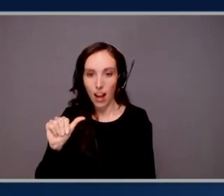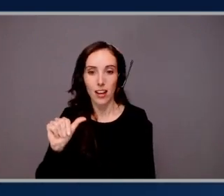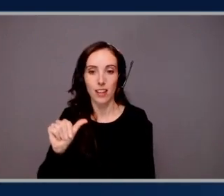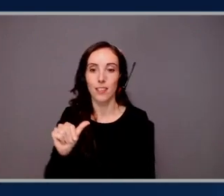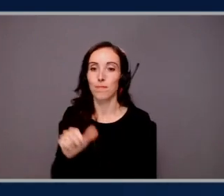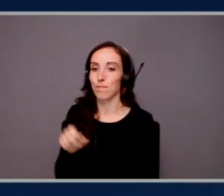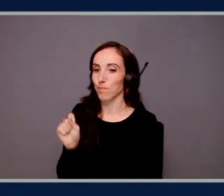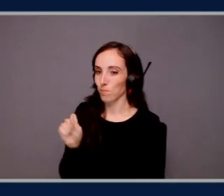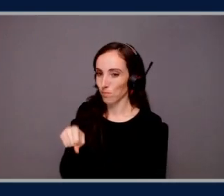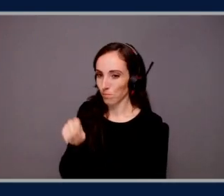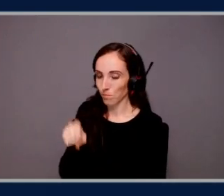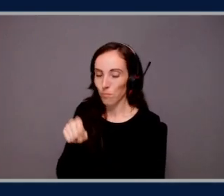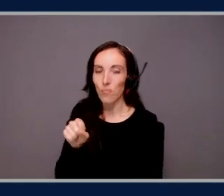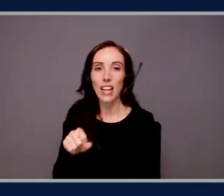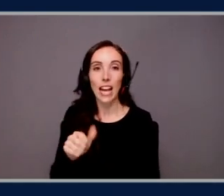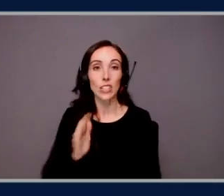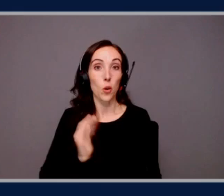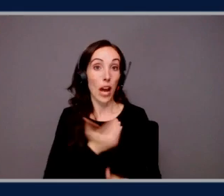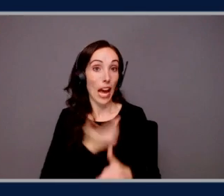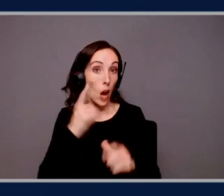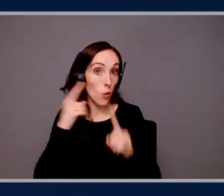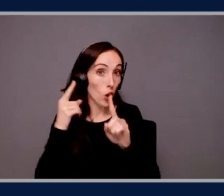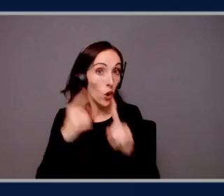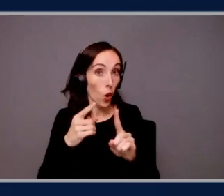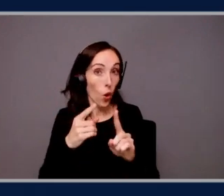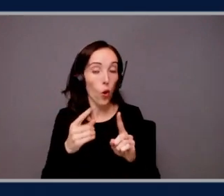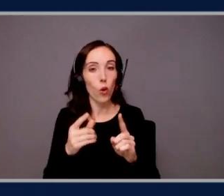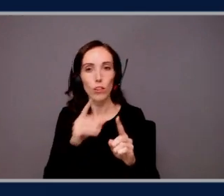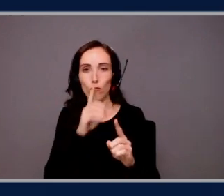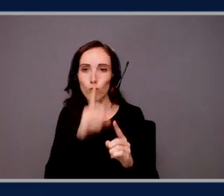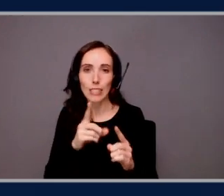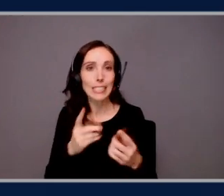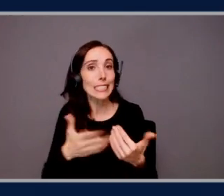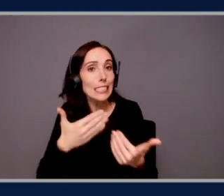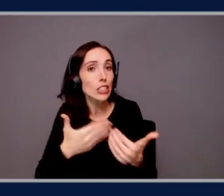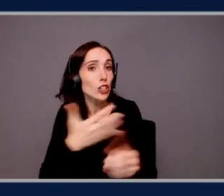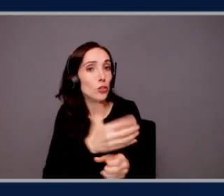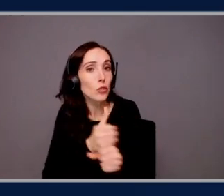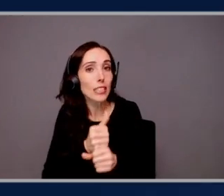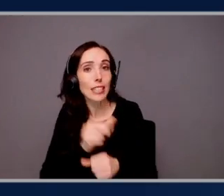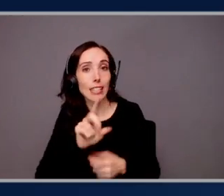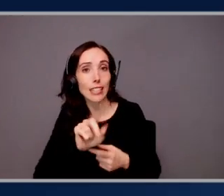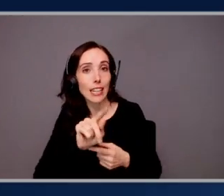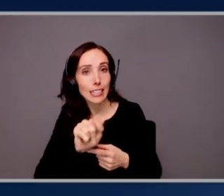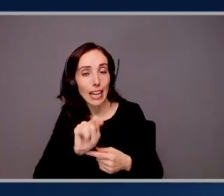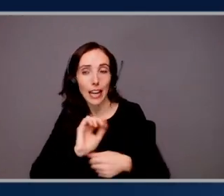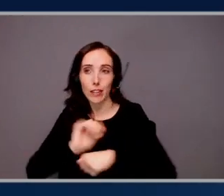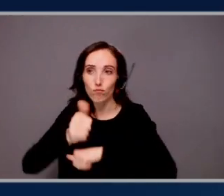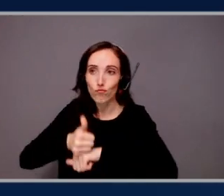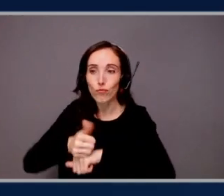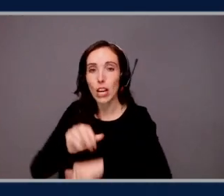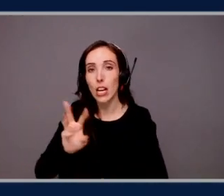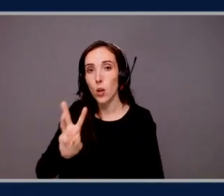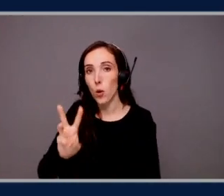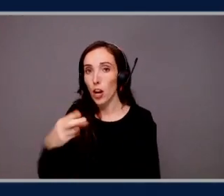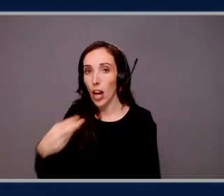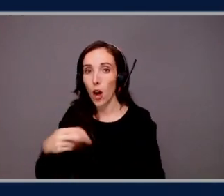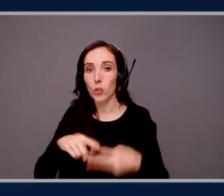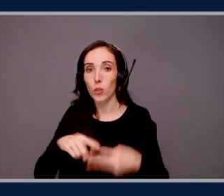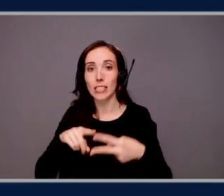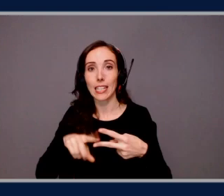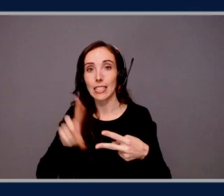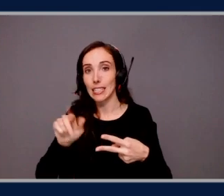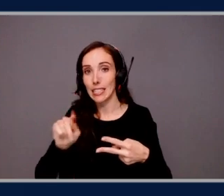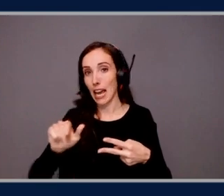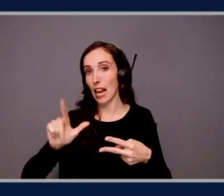not only our goal is to make it much easier for people to get their data into their data warehouses, data lakes, and things where they can